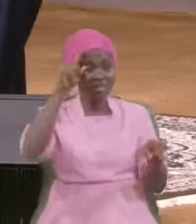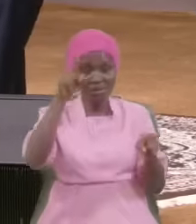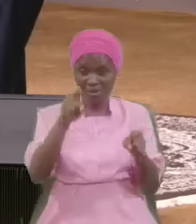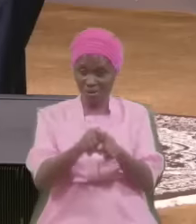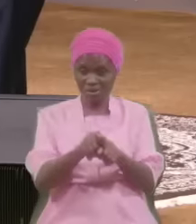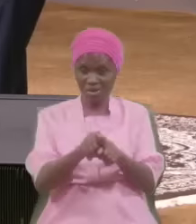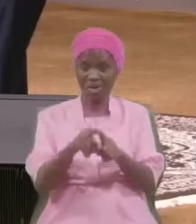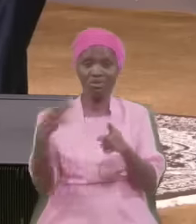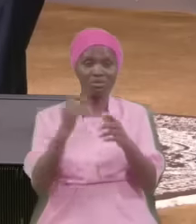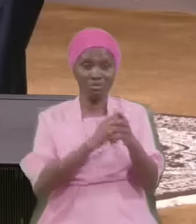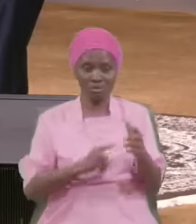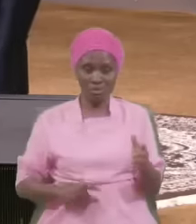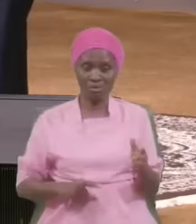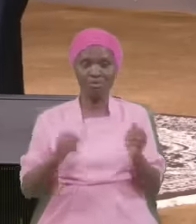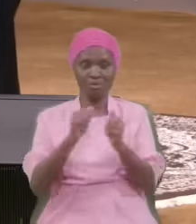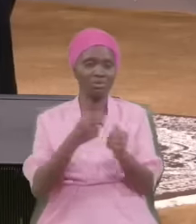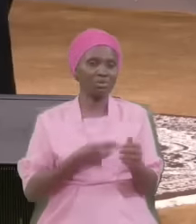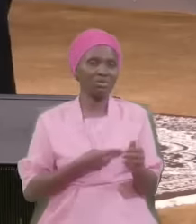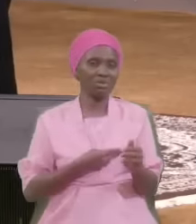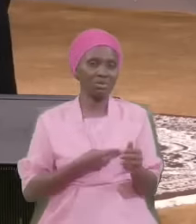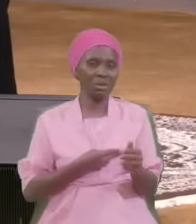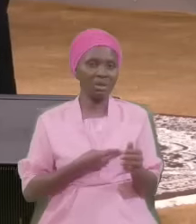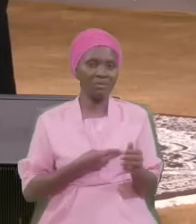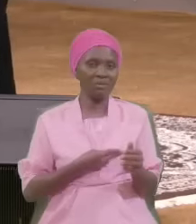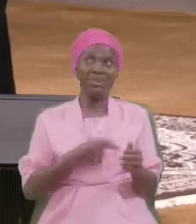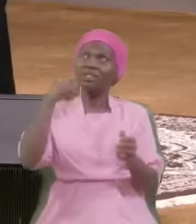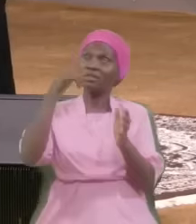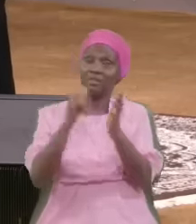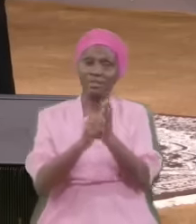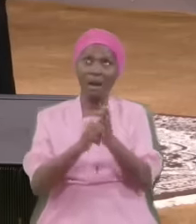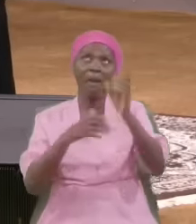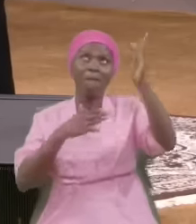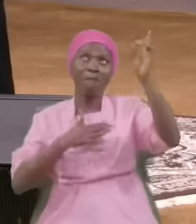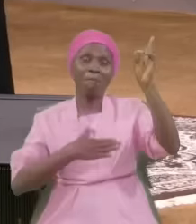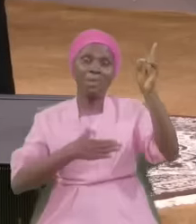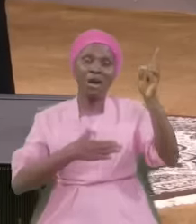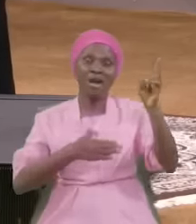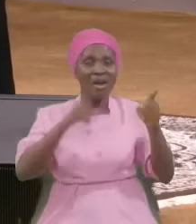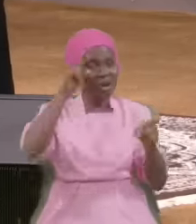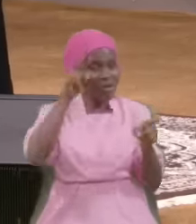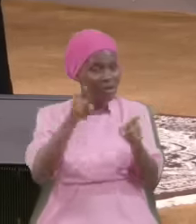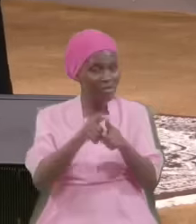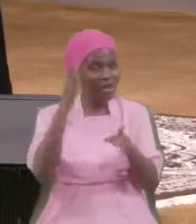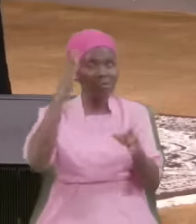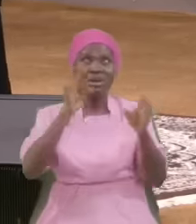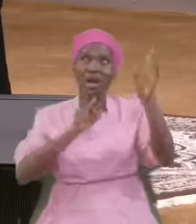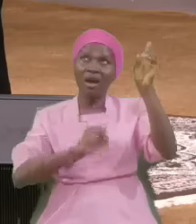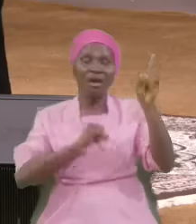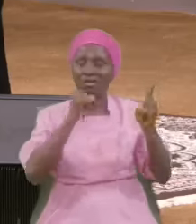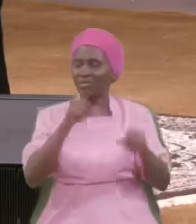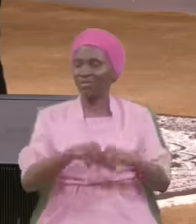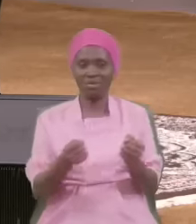covenant the Lord has made with you. My covenant will I not break, nor alter the sin that